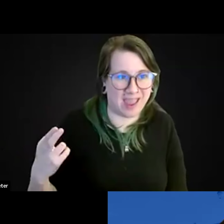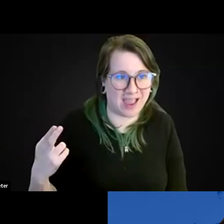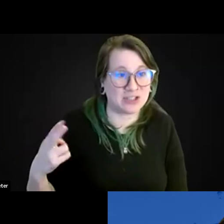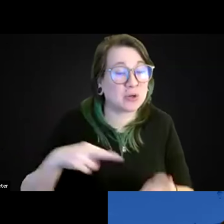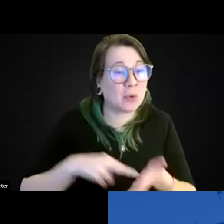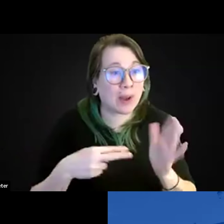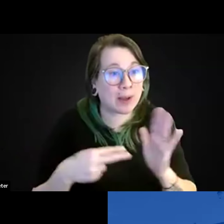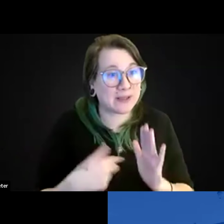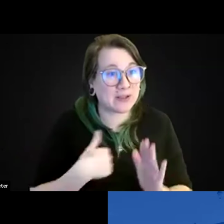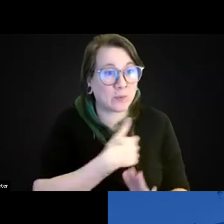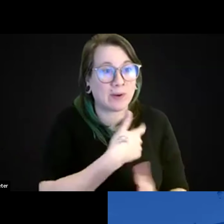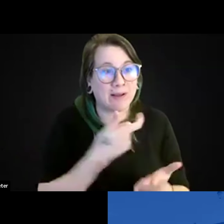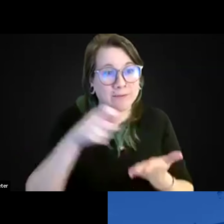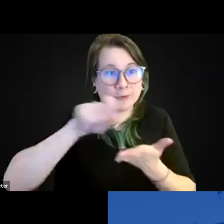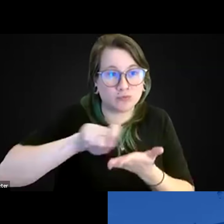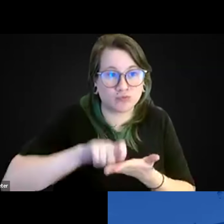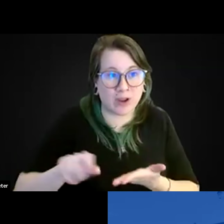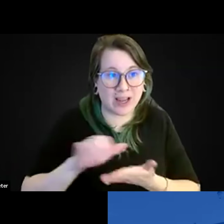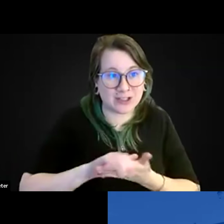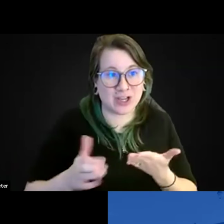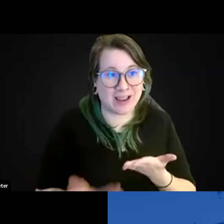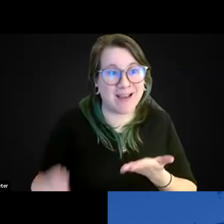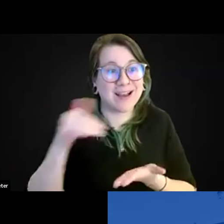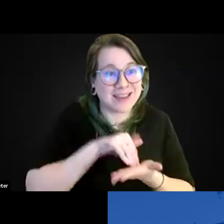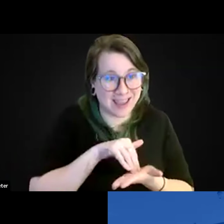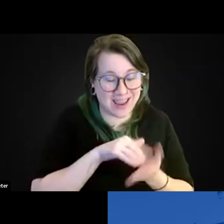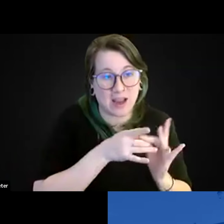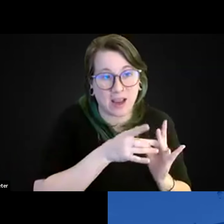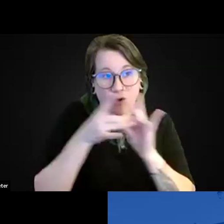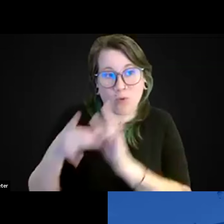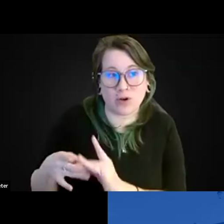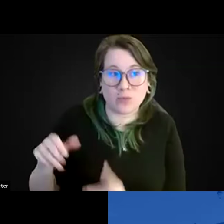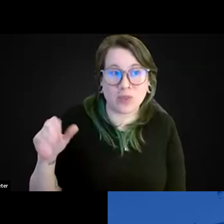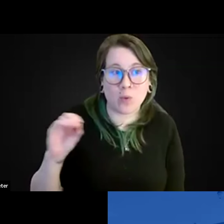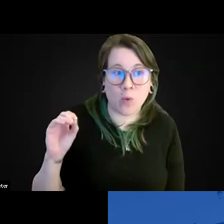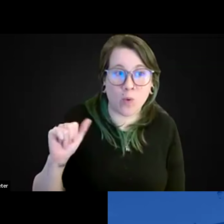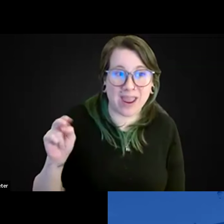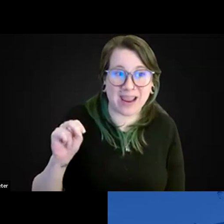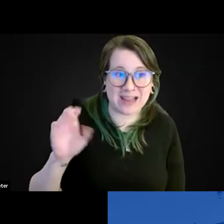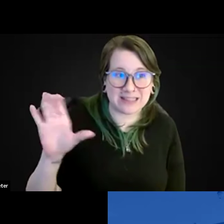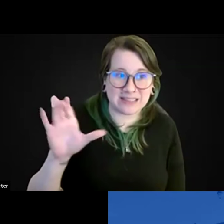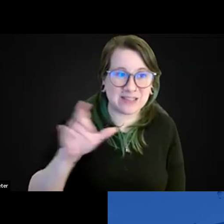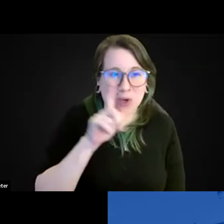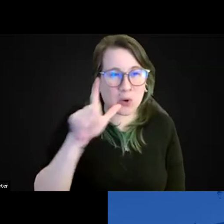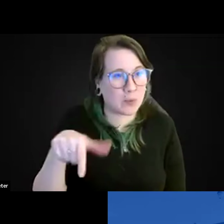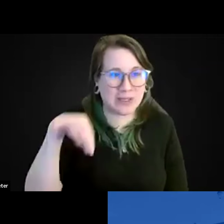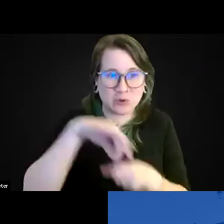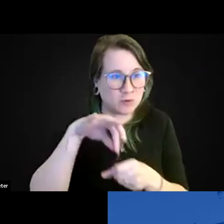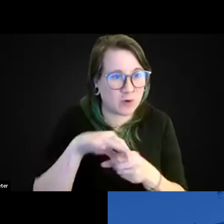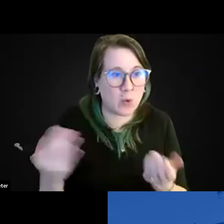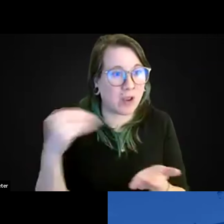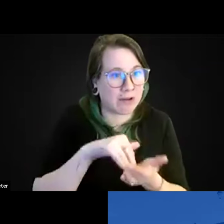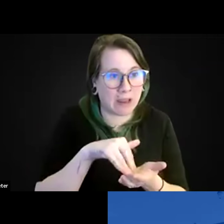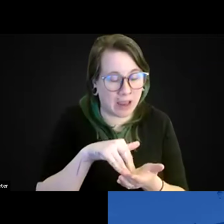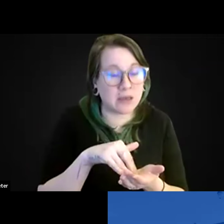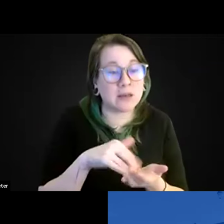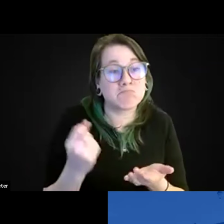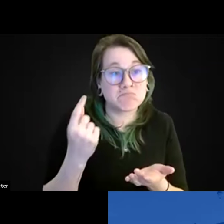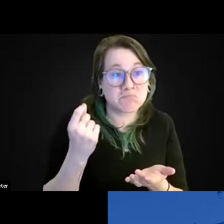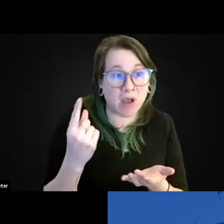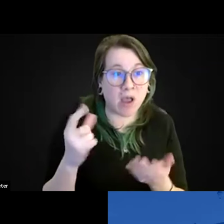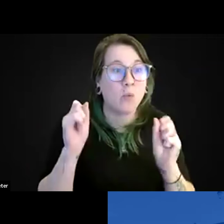the check. In accordance with the OANC, we do not need to revote on that check, but we will be able